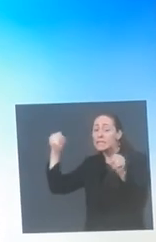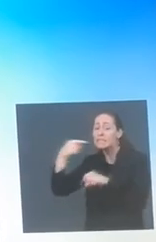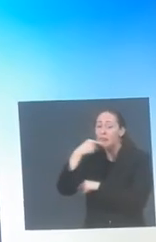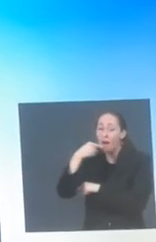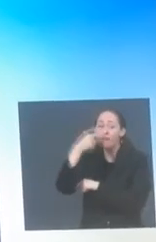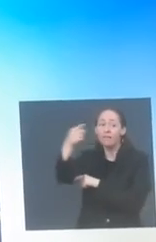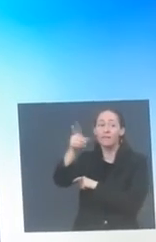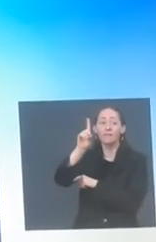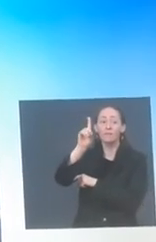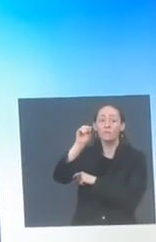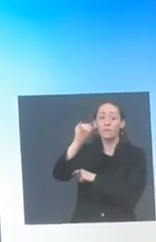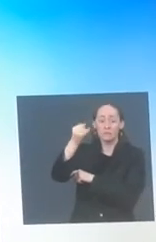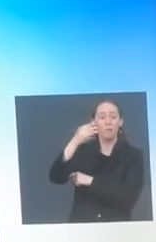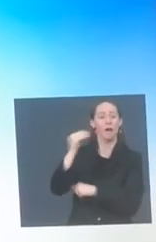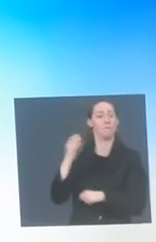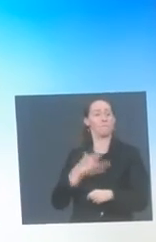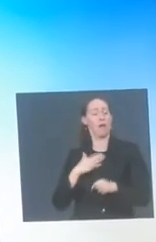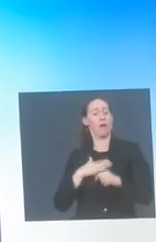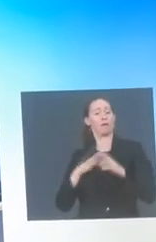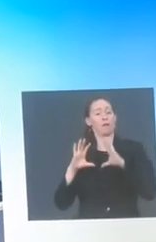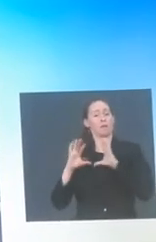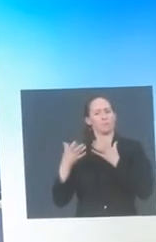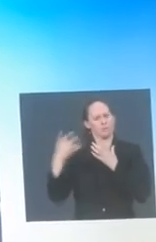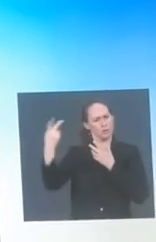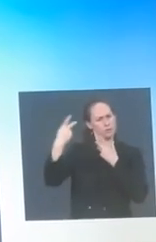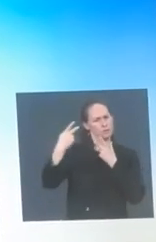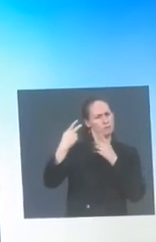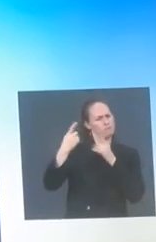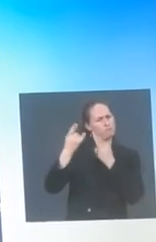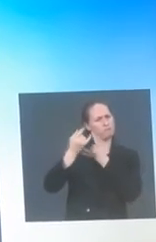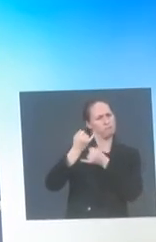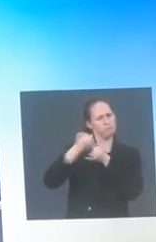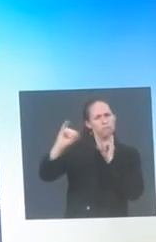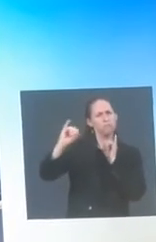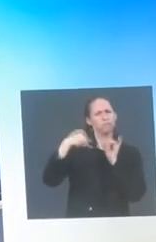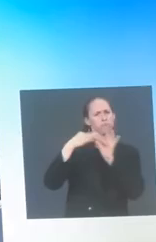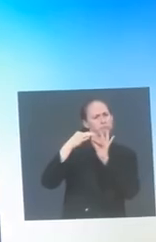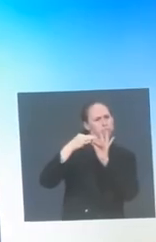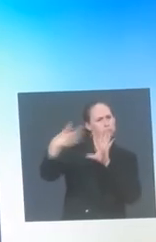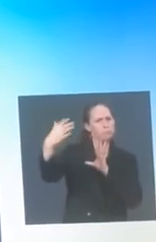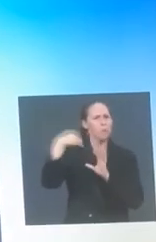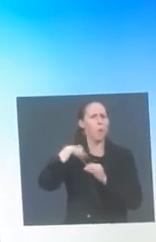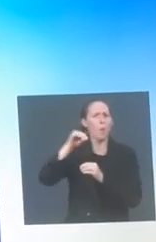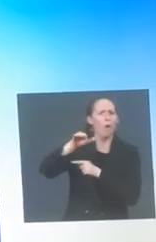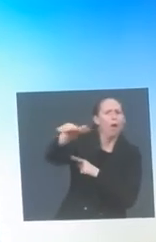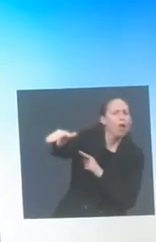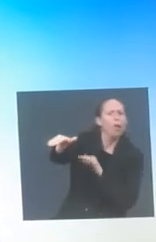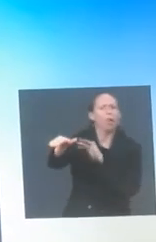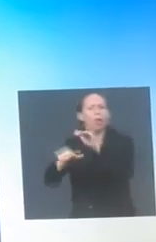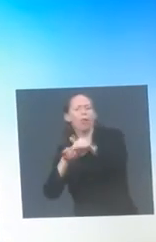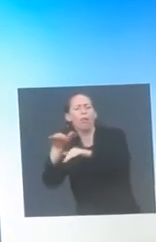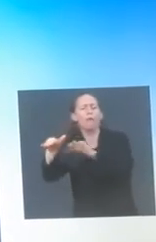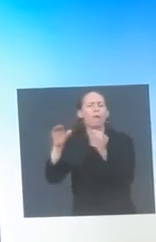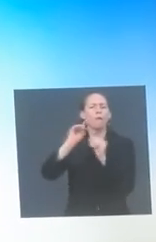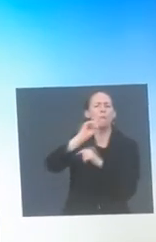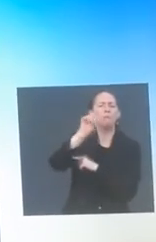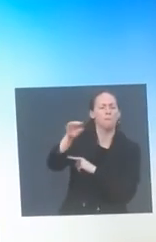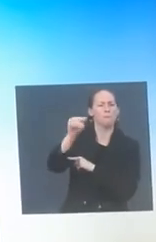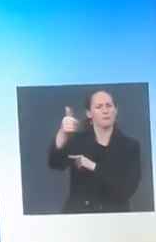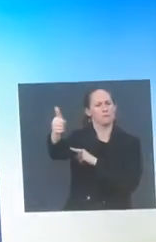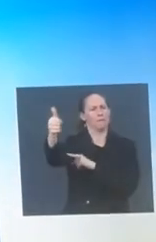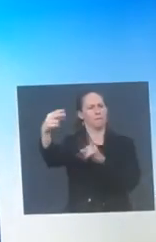administration will be totally independent of me. And he said he would not enter into any decisions about what cases the agency would bring and not bring. How is that? And